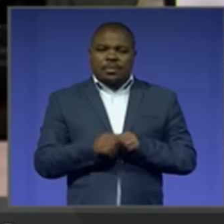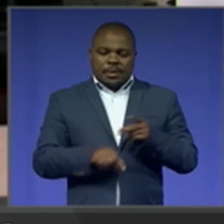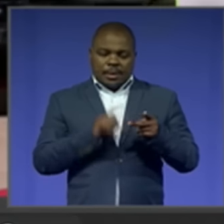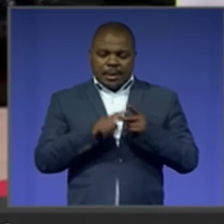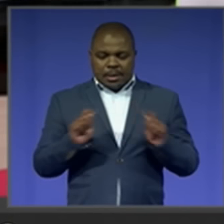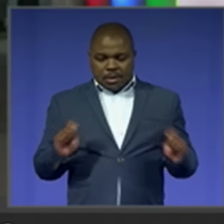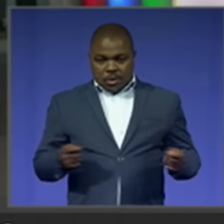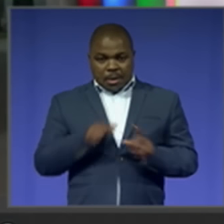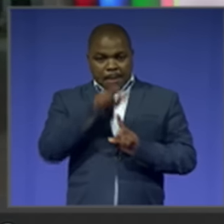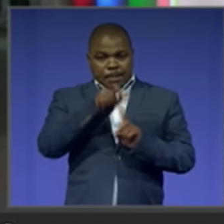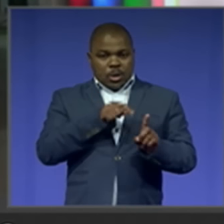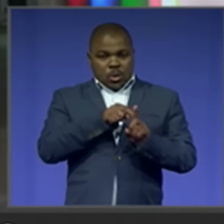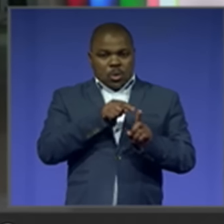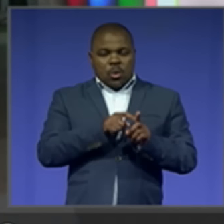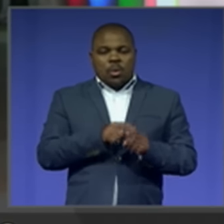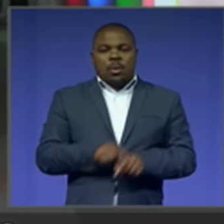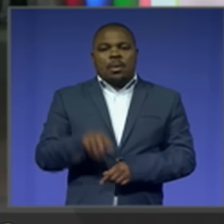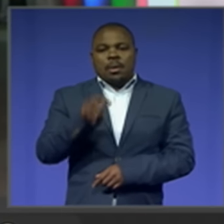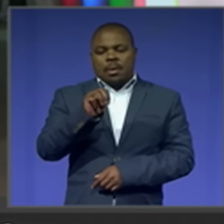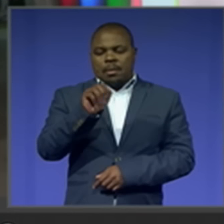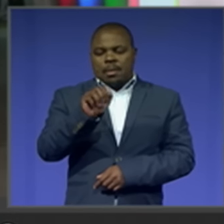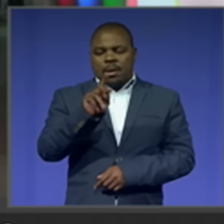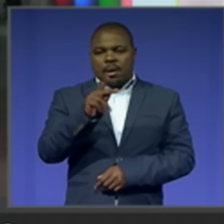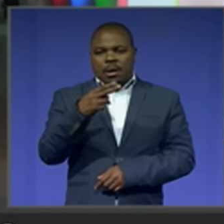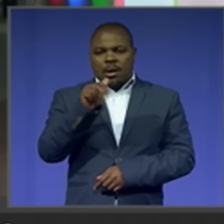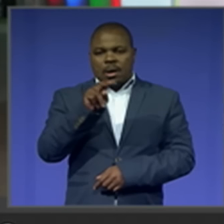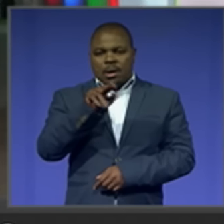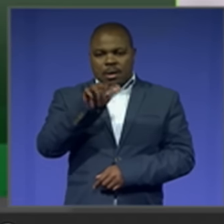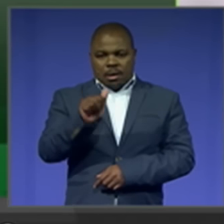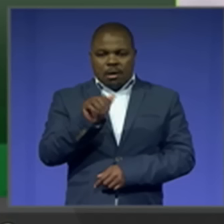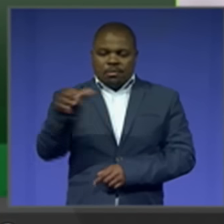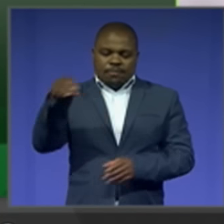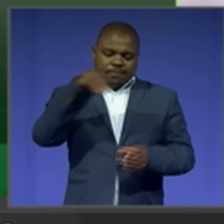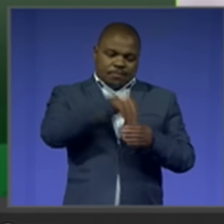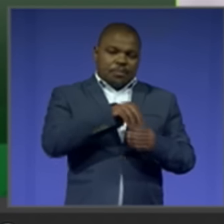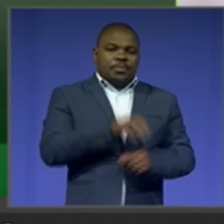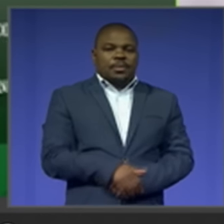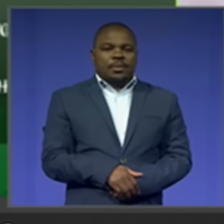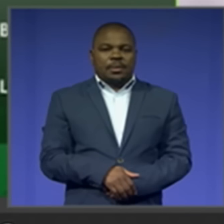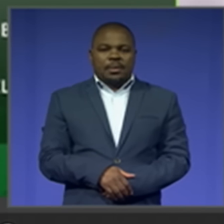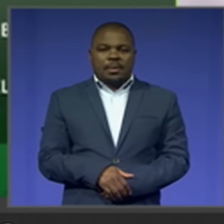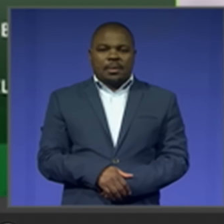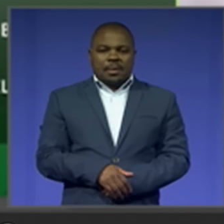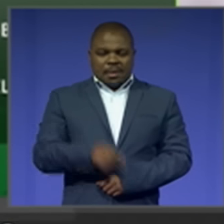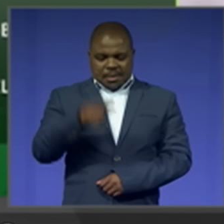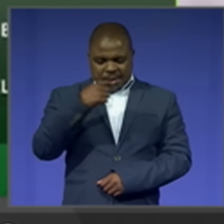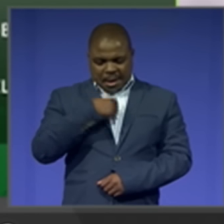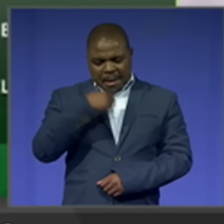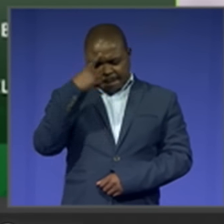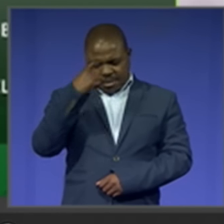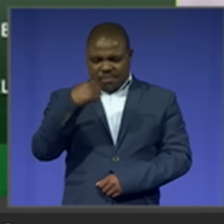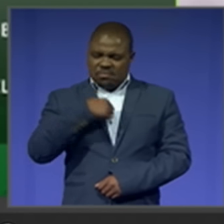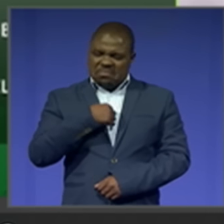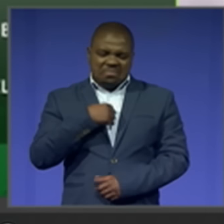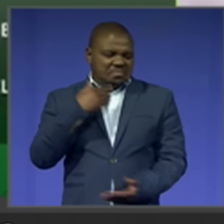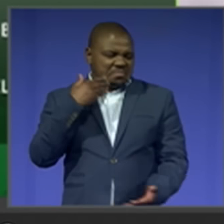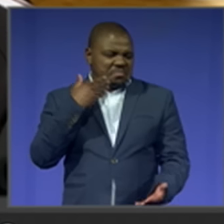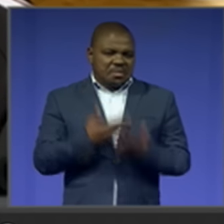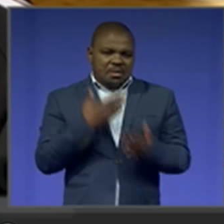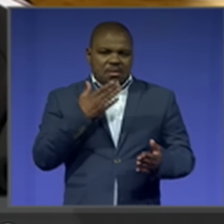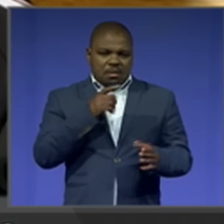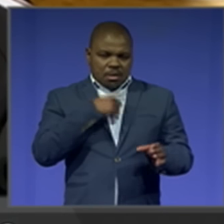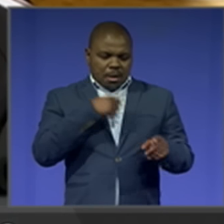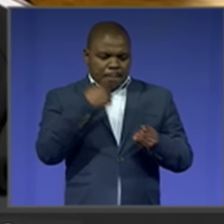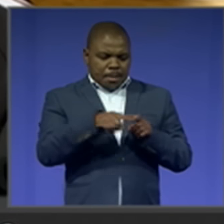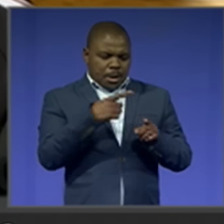ka morago o lwethu Makhanya. Yeah, I believe I have all the qualities to play in